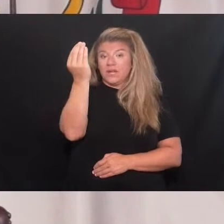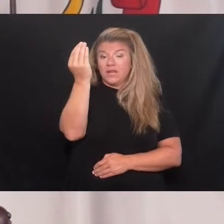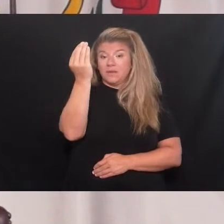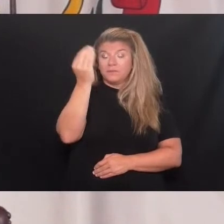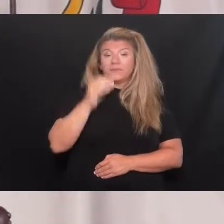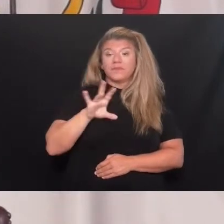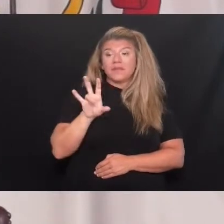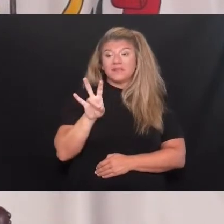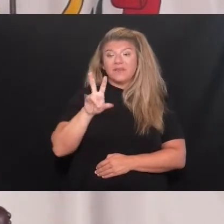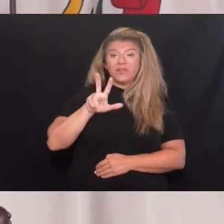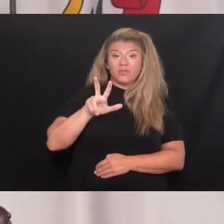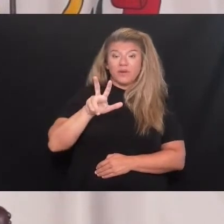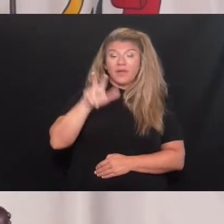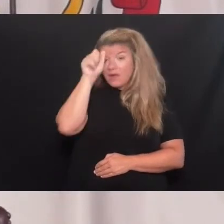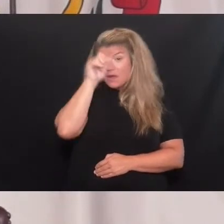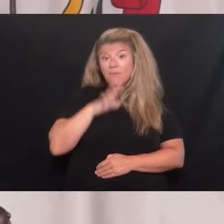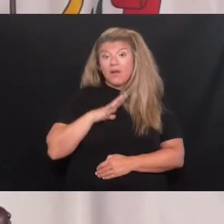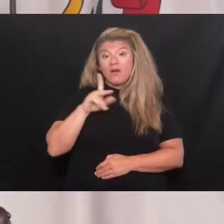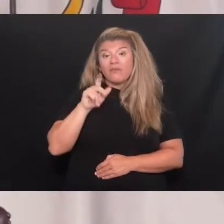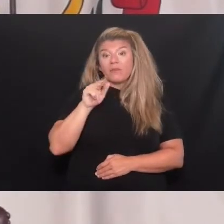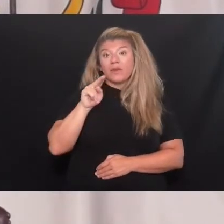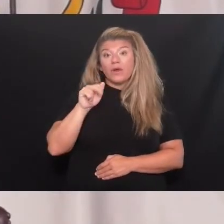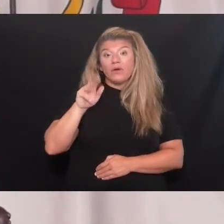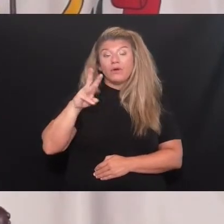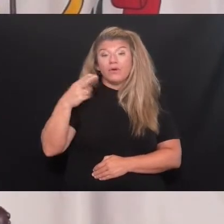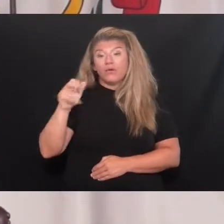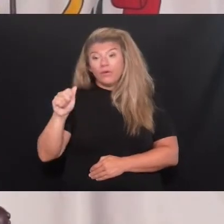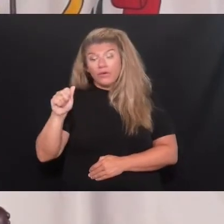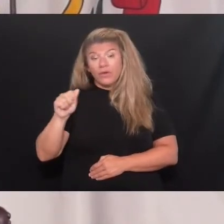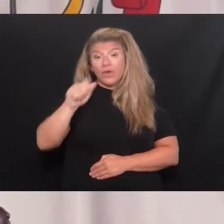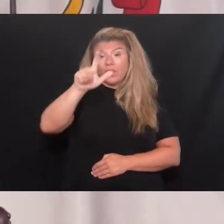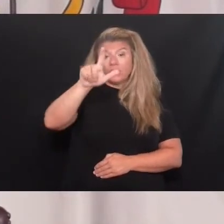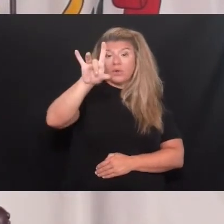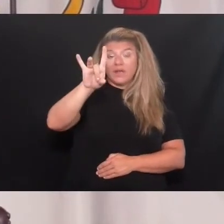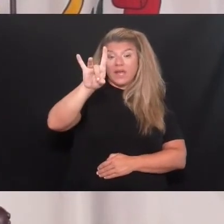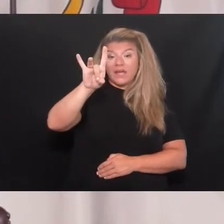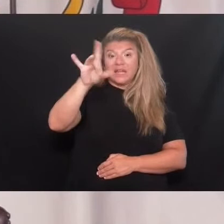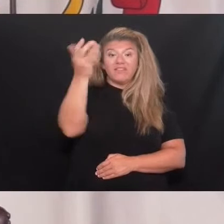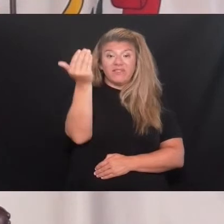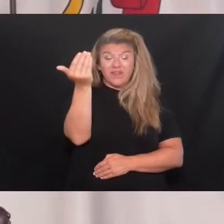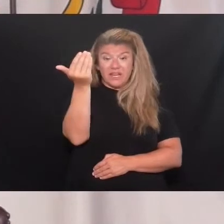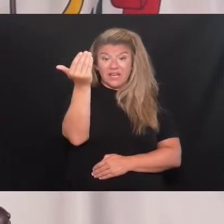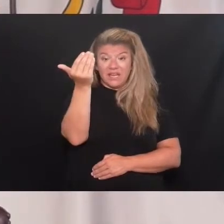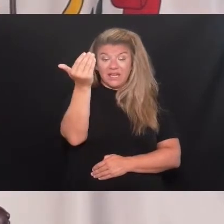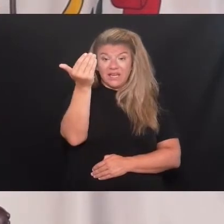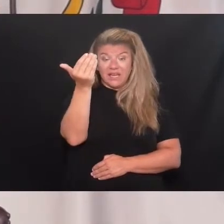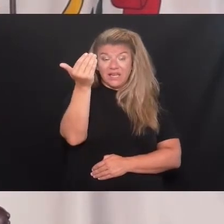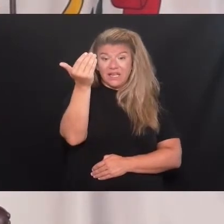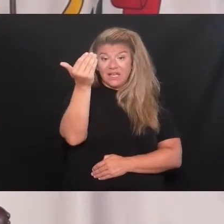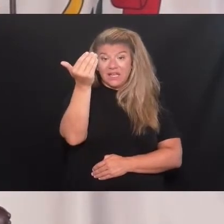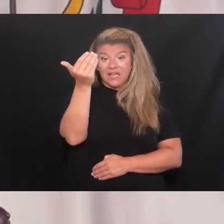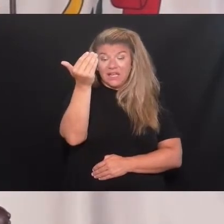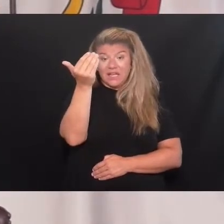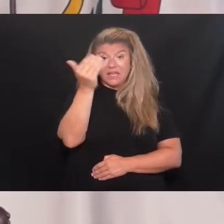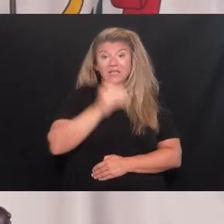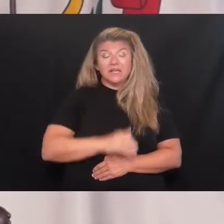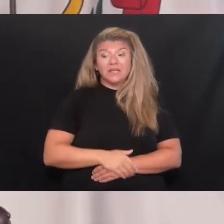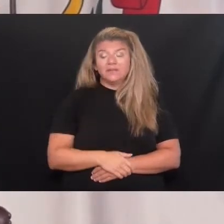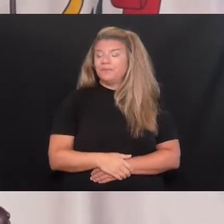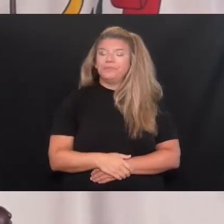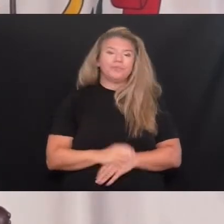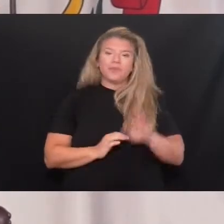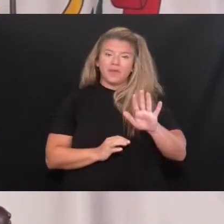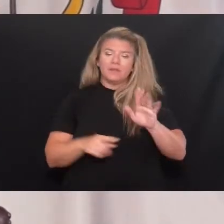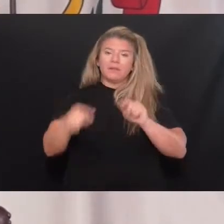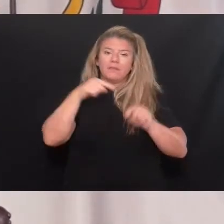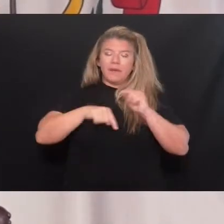death, a 73-year-old male from Kanawha County. The 2,815th death, I'm sorry, let